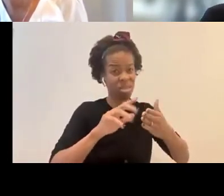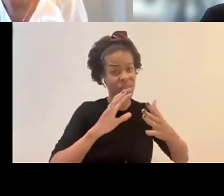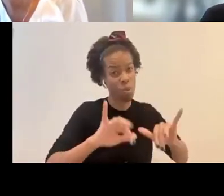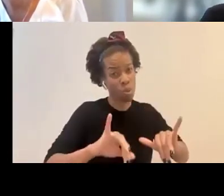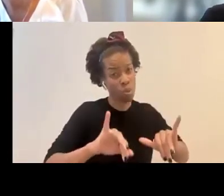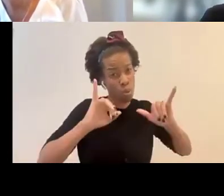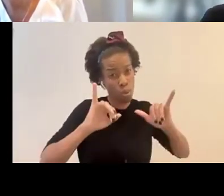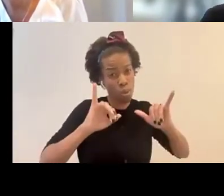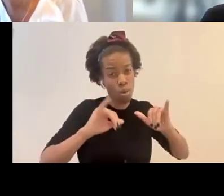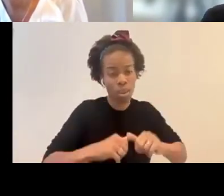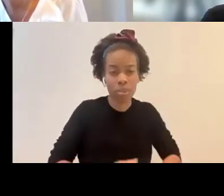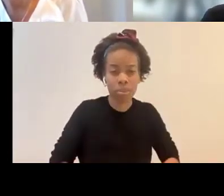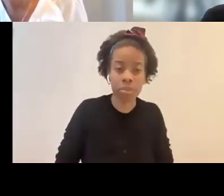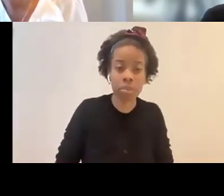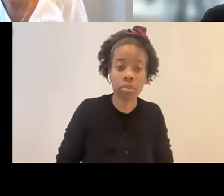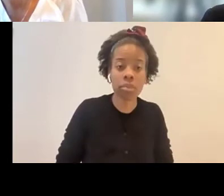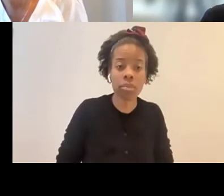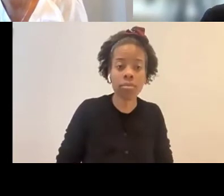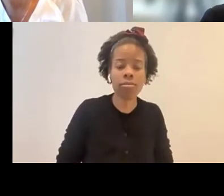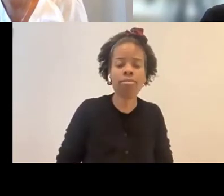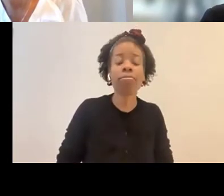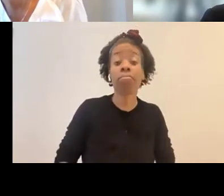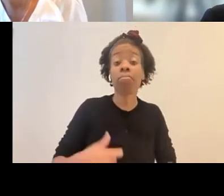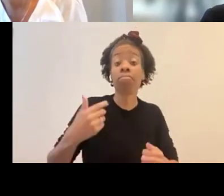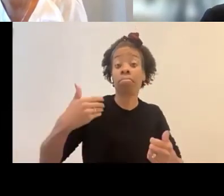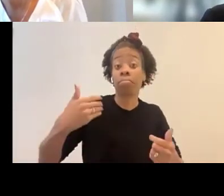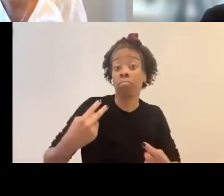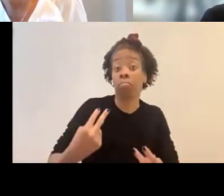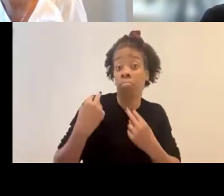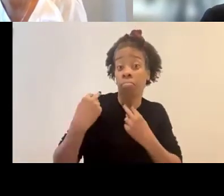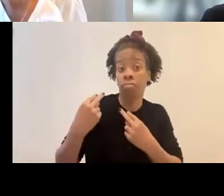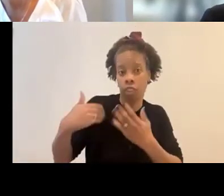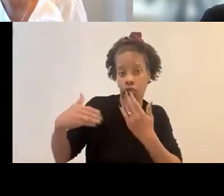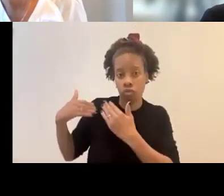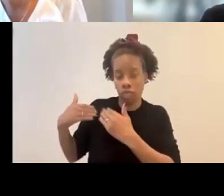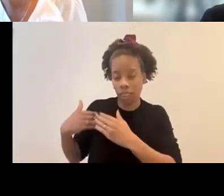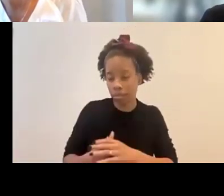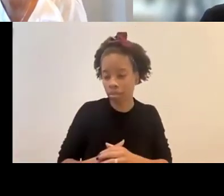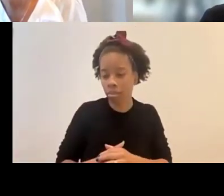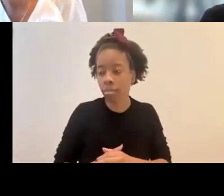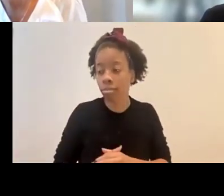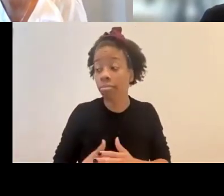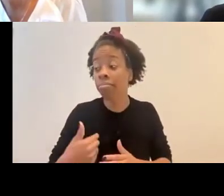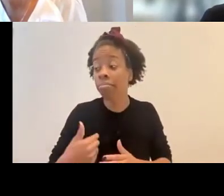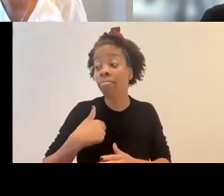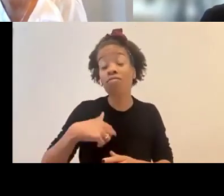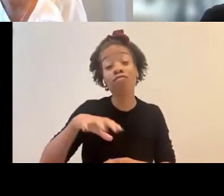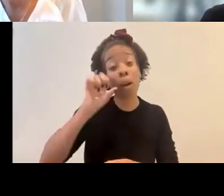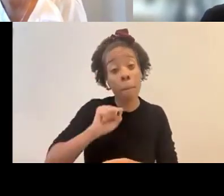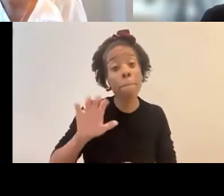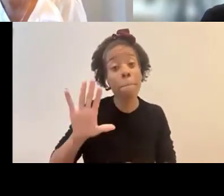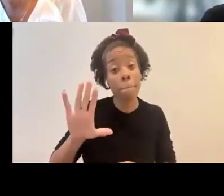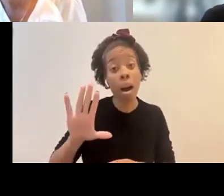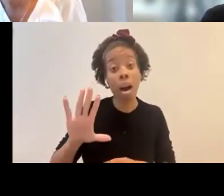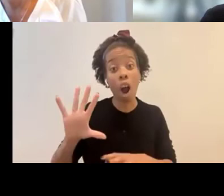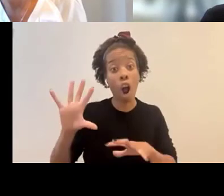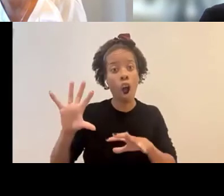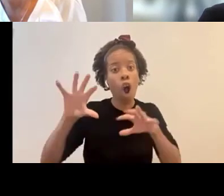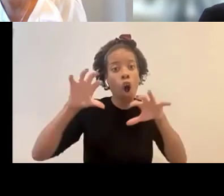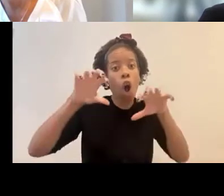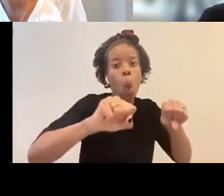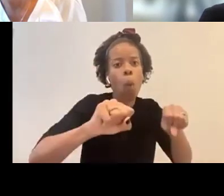also go back a little bit in history and I think about when colonial powers